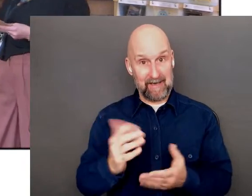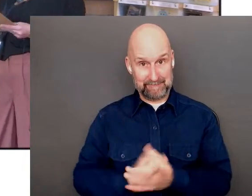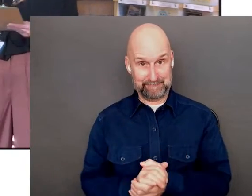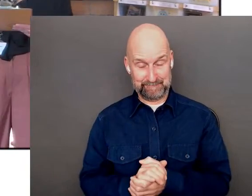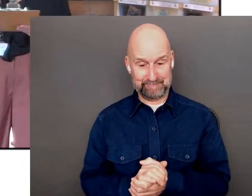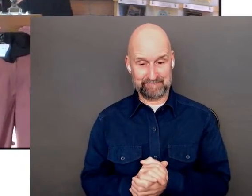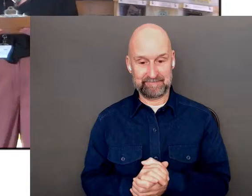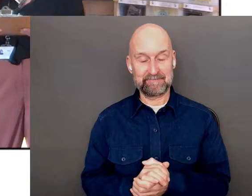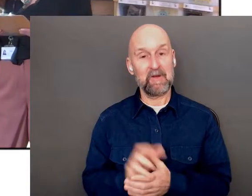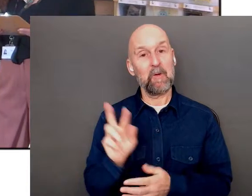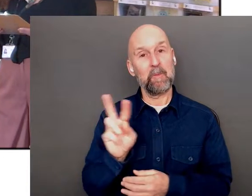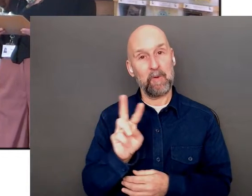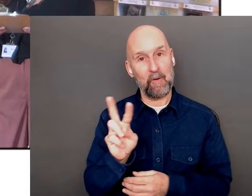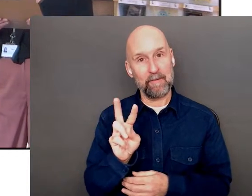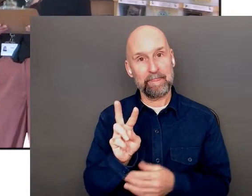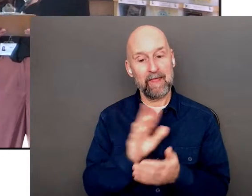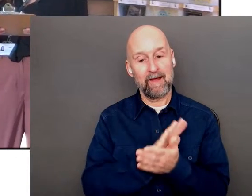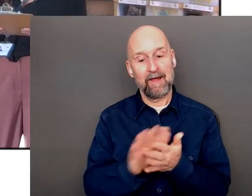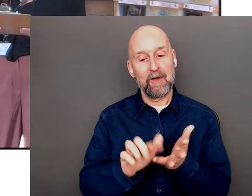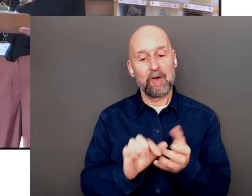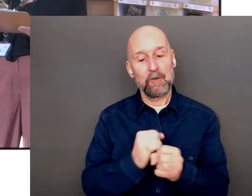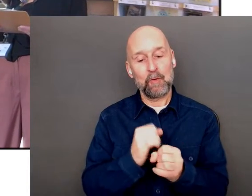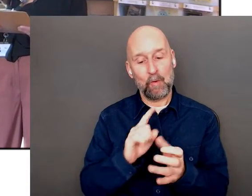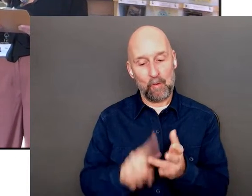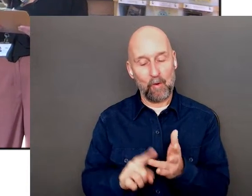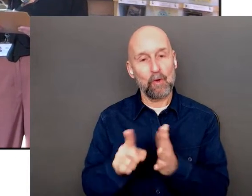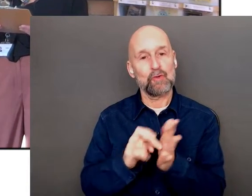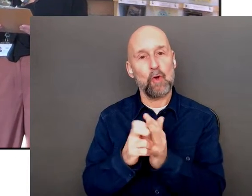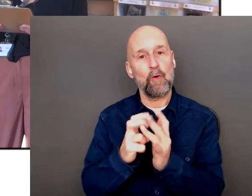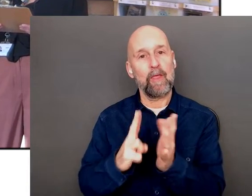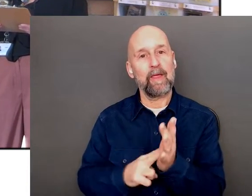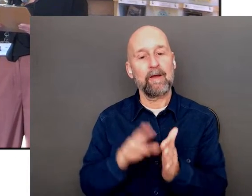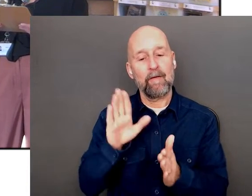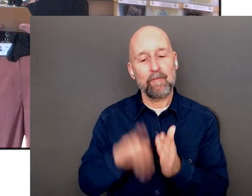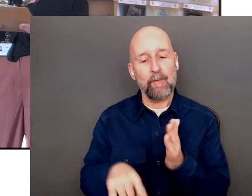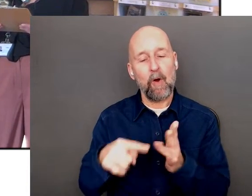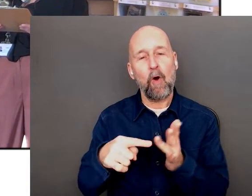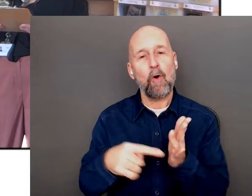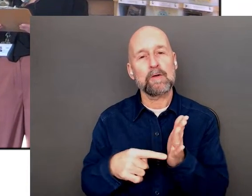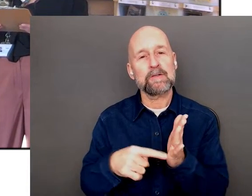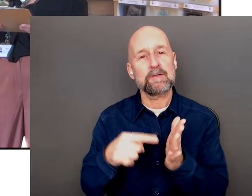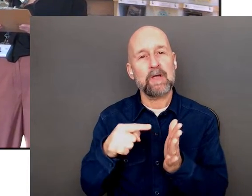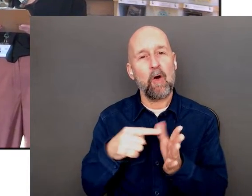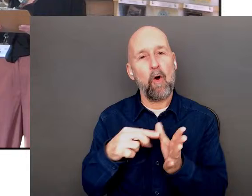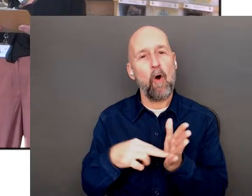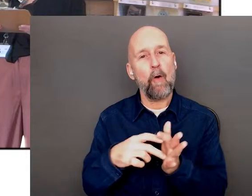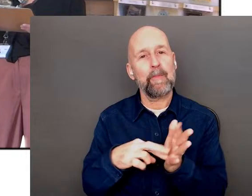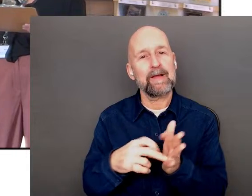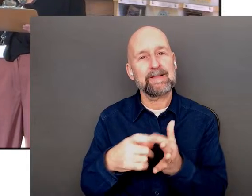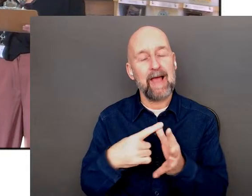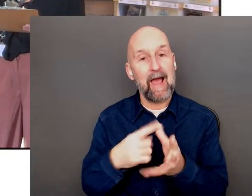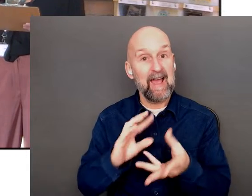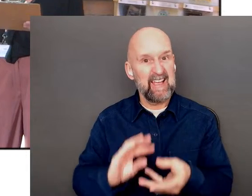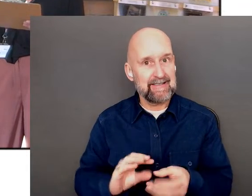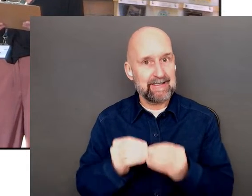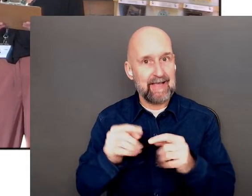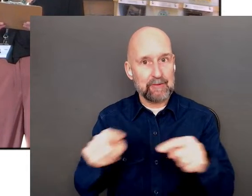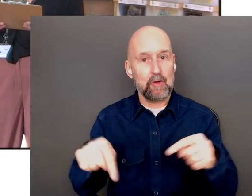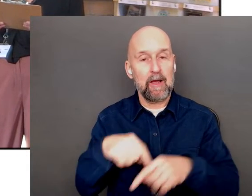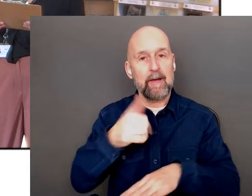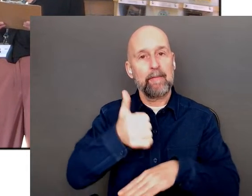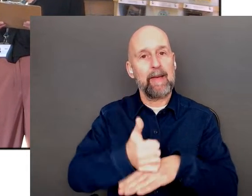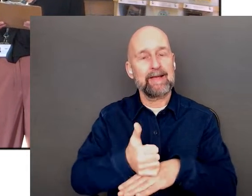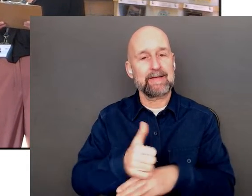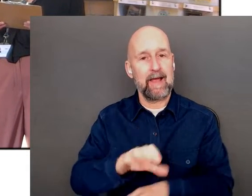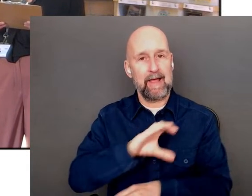are Hugo and Jonathan from Ottomata. Ottomata is an experiential design studio based in Montreal, specialized